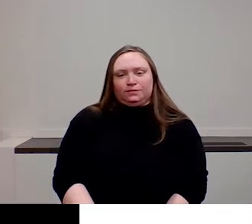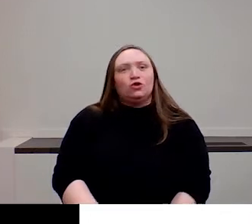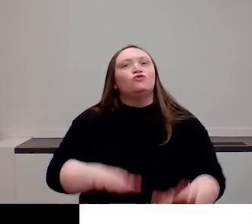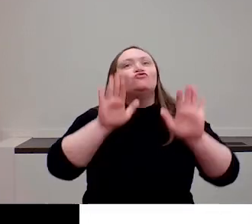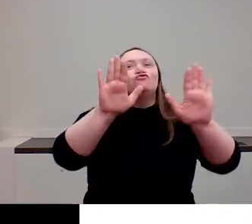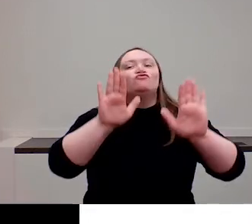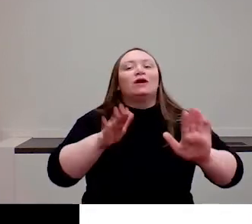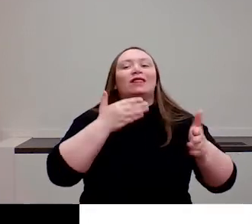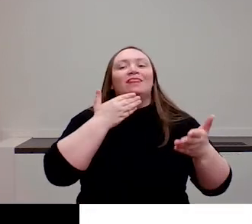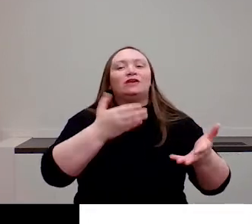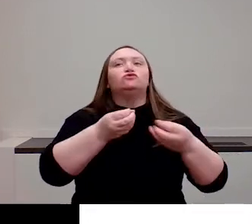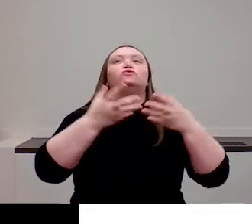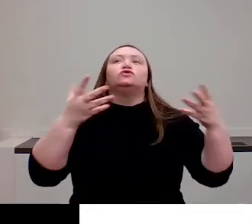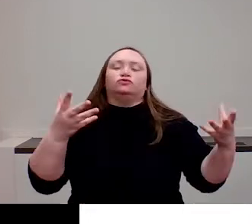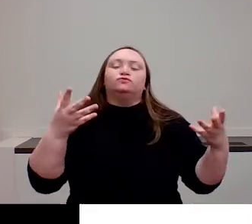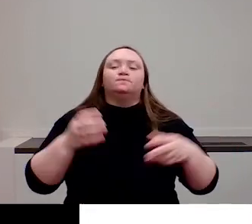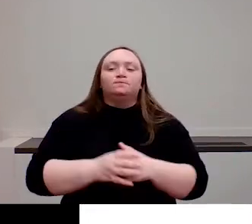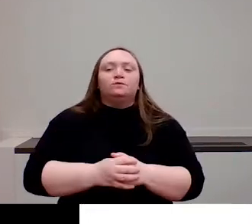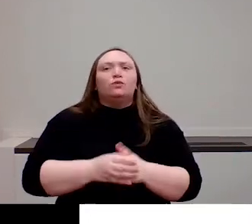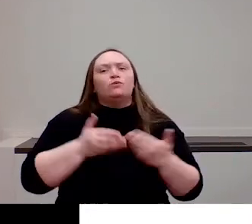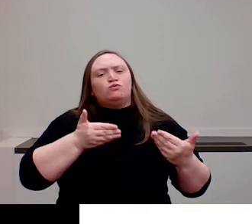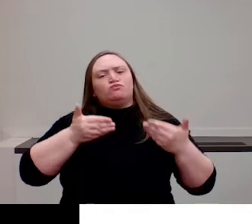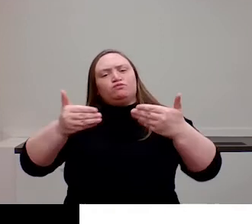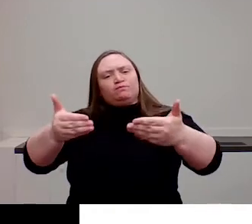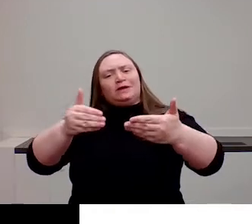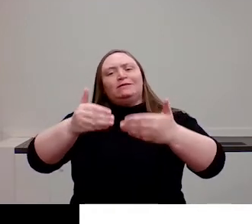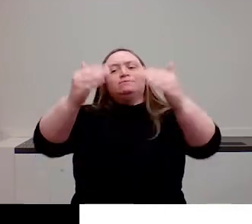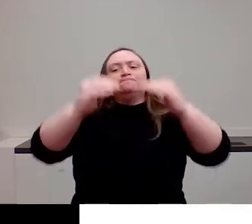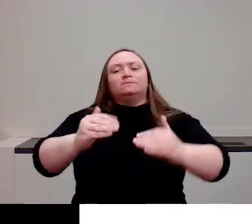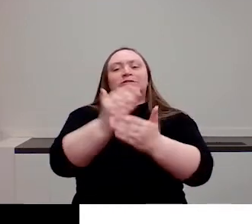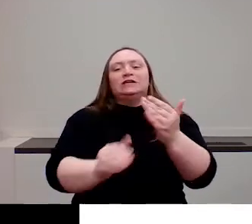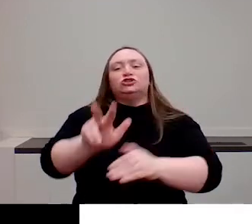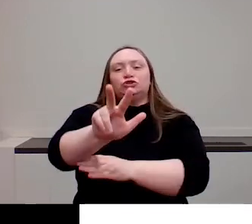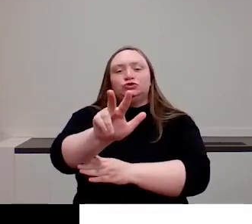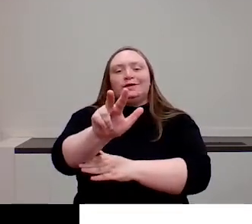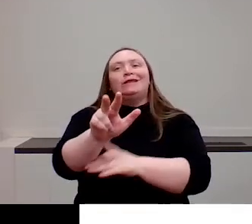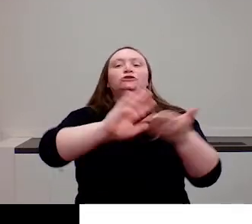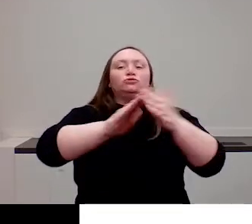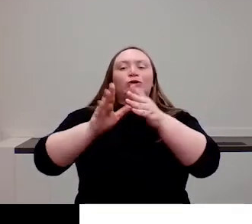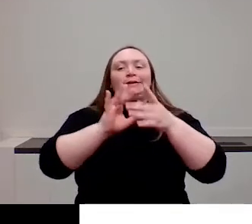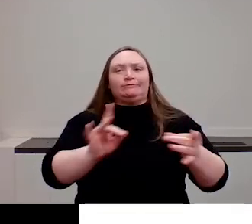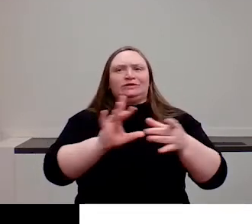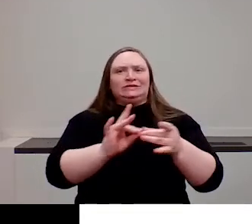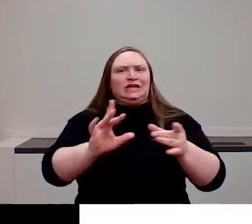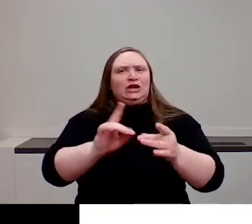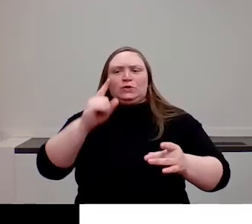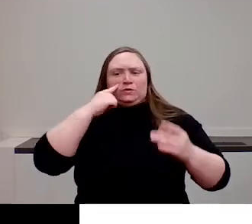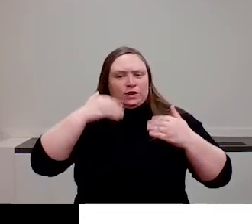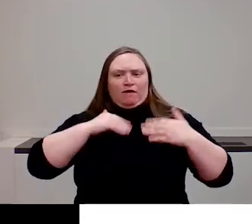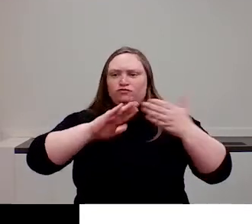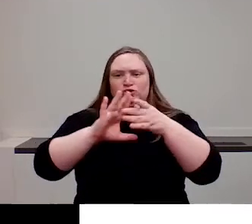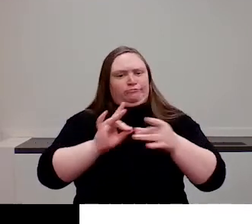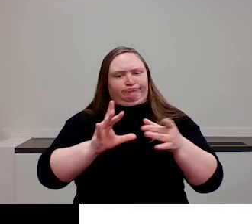Great, thank you so much for all of that. We'll move on to section 3, which is community comments, and I don't believe we have any this